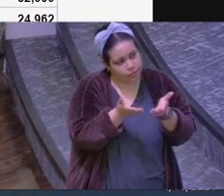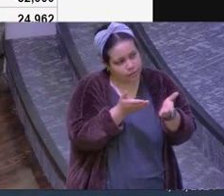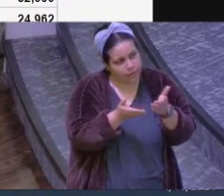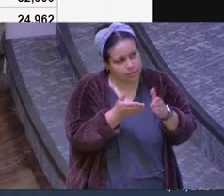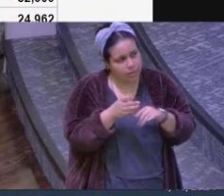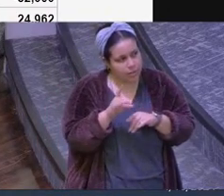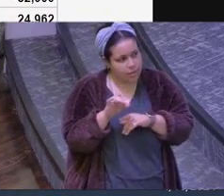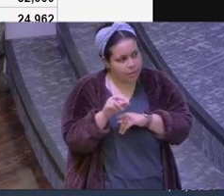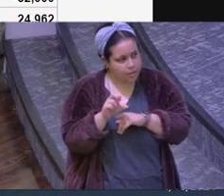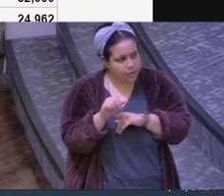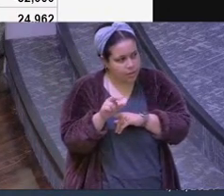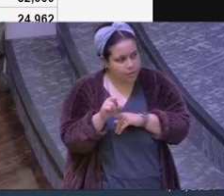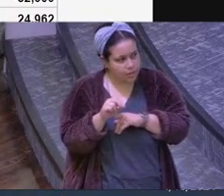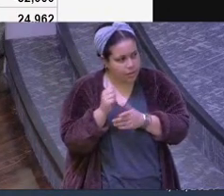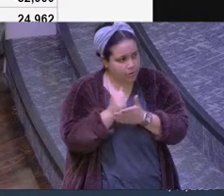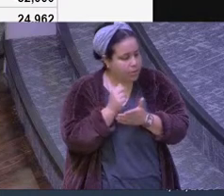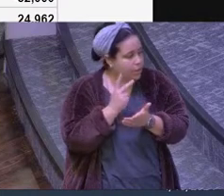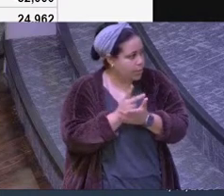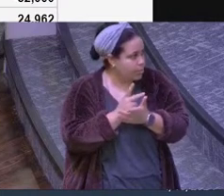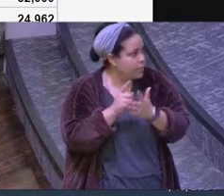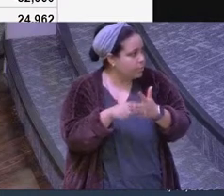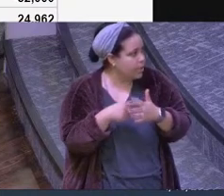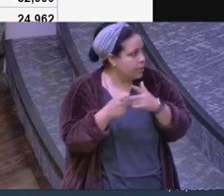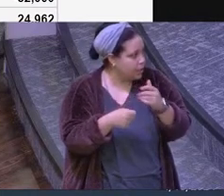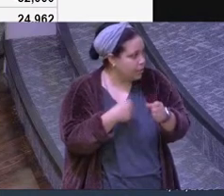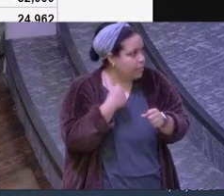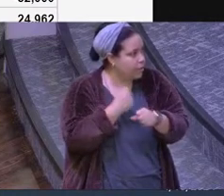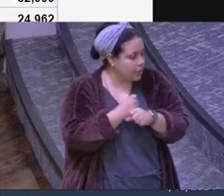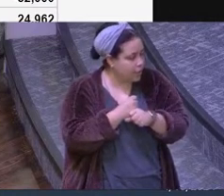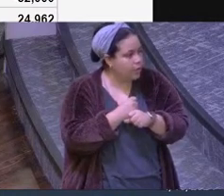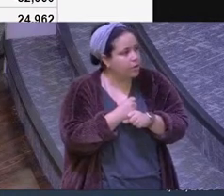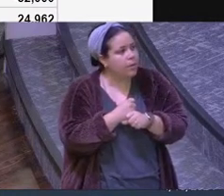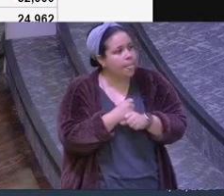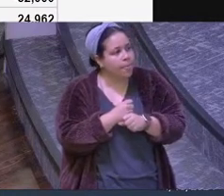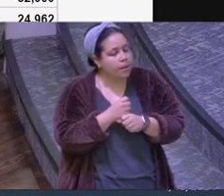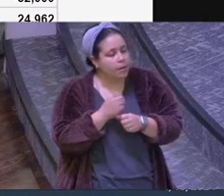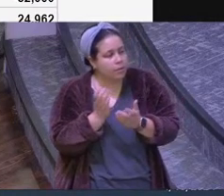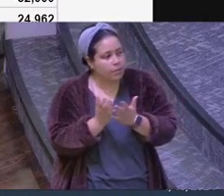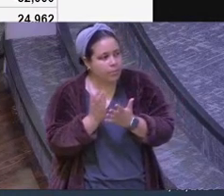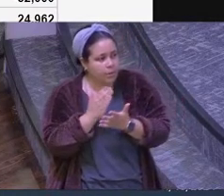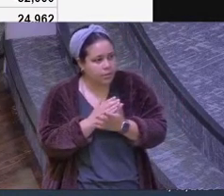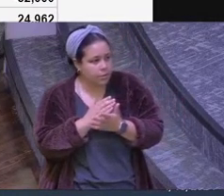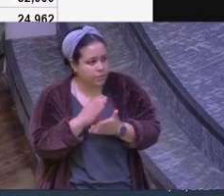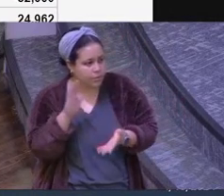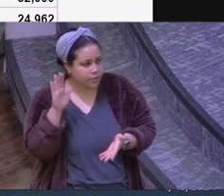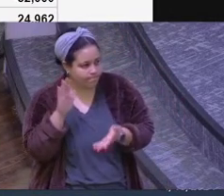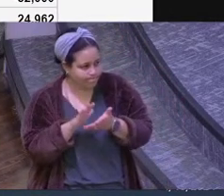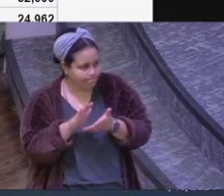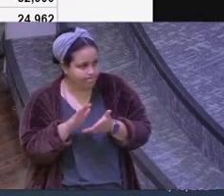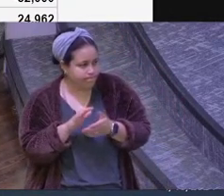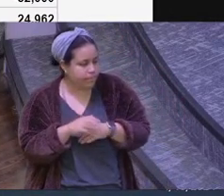actually pointed this out when we approved that at the beginning of the year. We were short on the budget side of that, so we beefed up that budget this year.